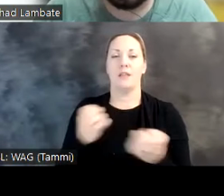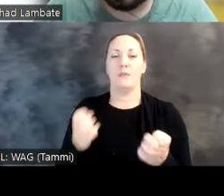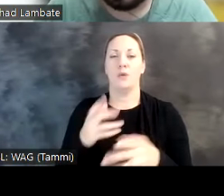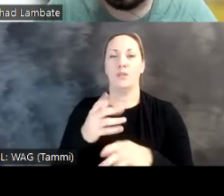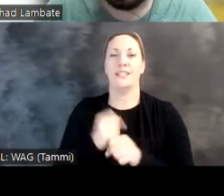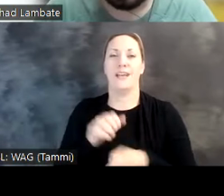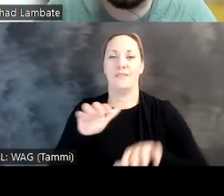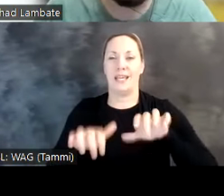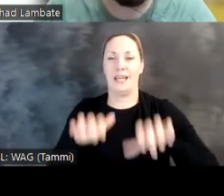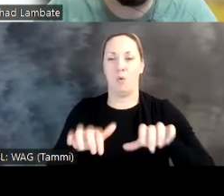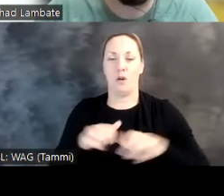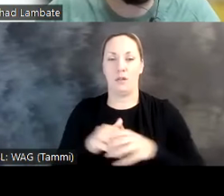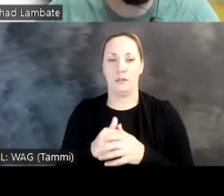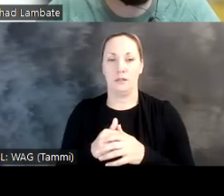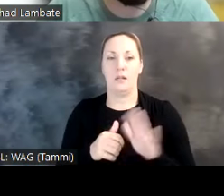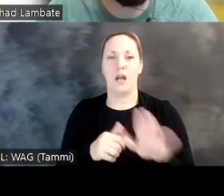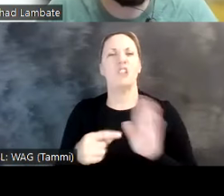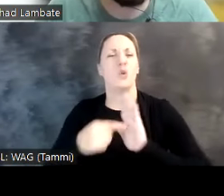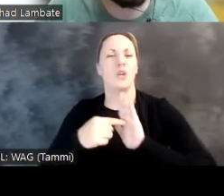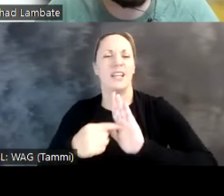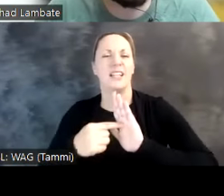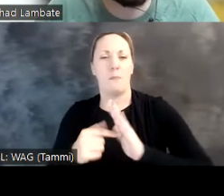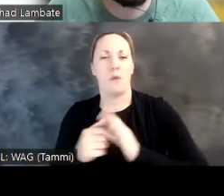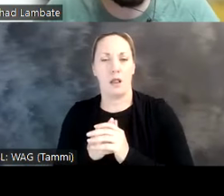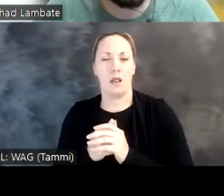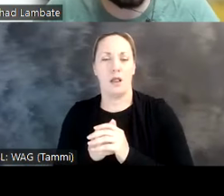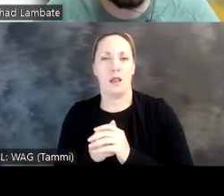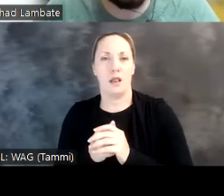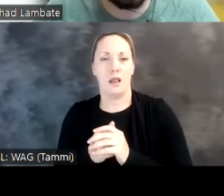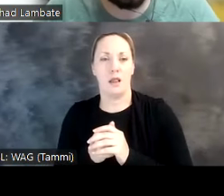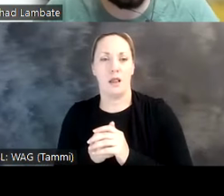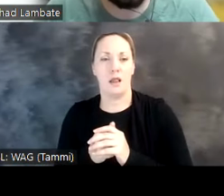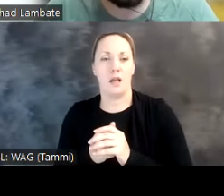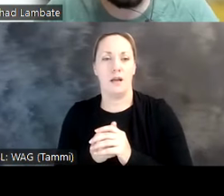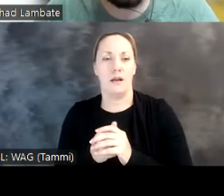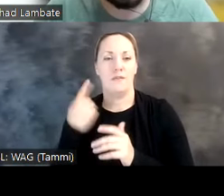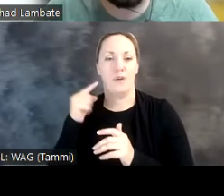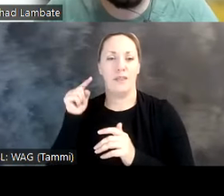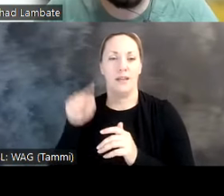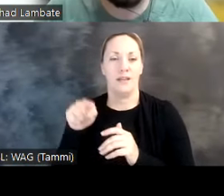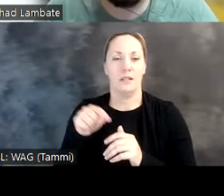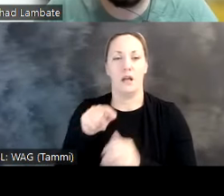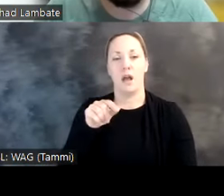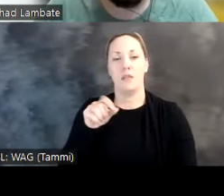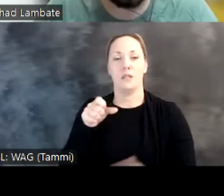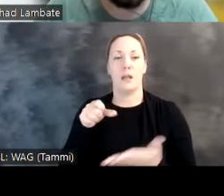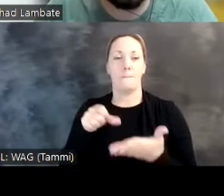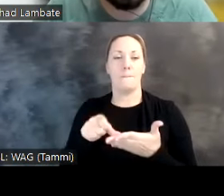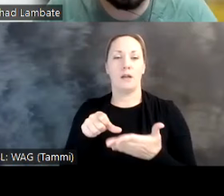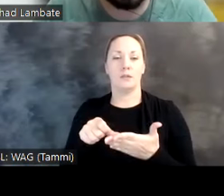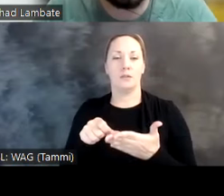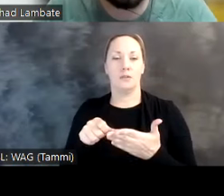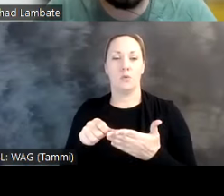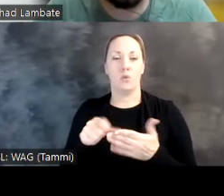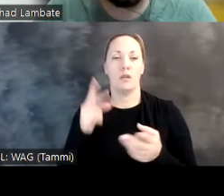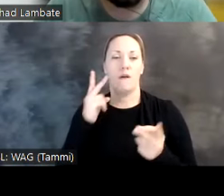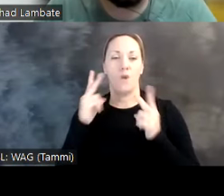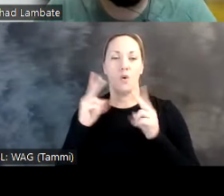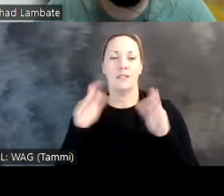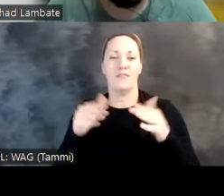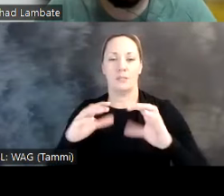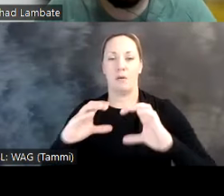used an example over here. So the example code is there is a button with focus visible class, and it